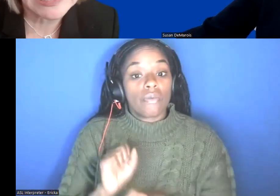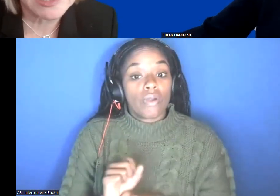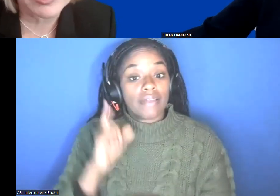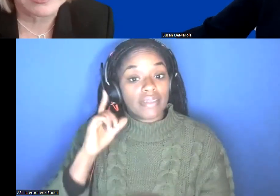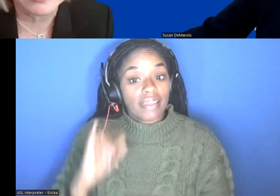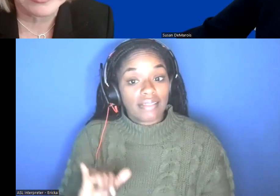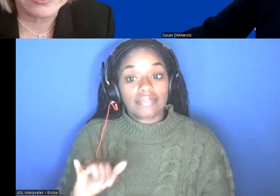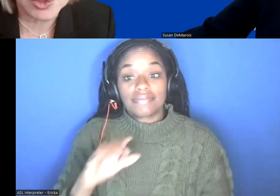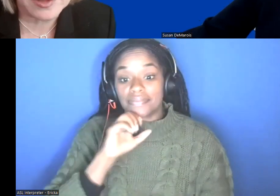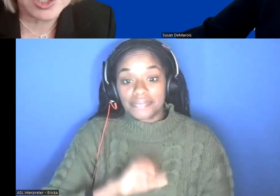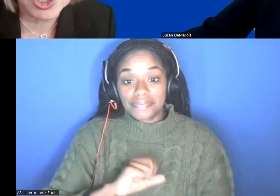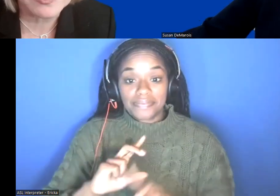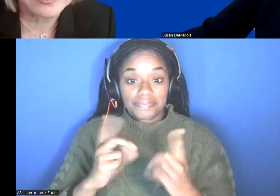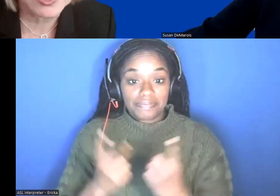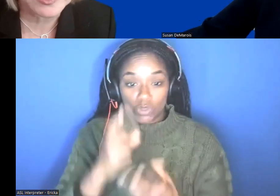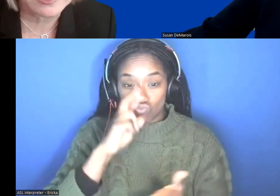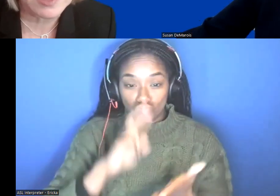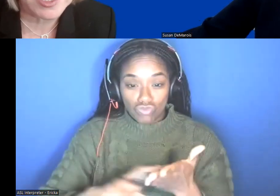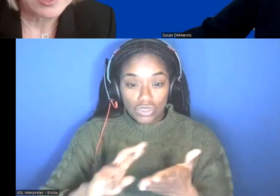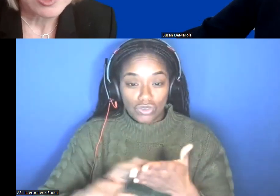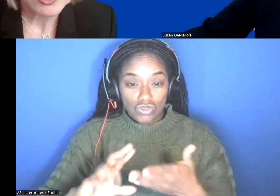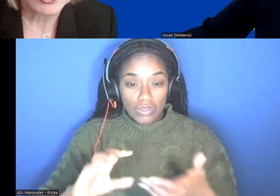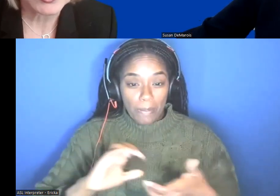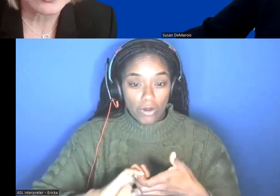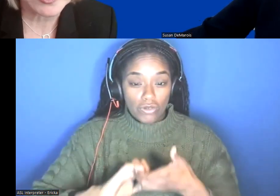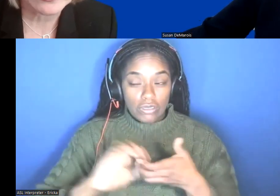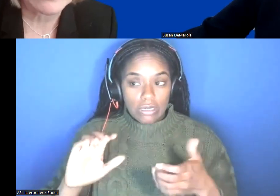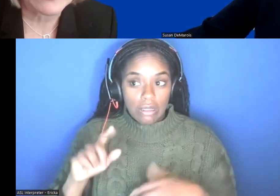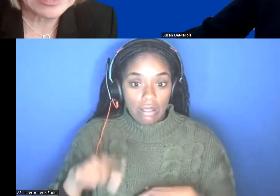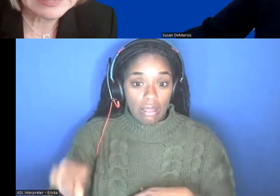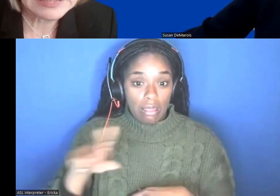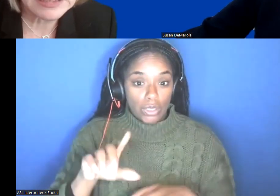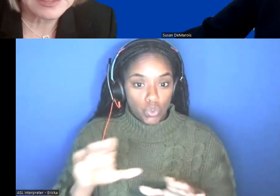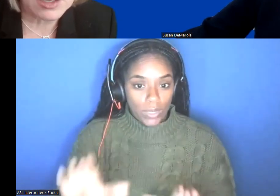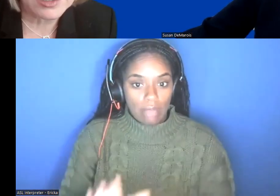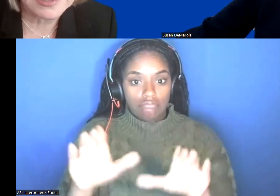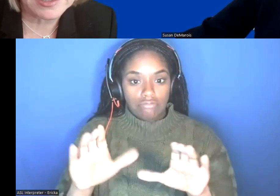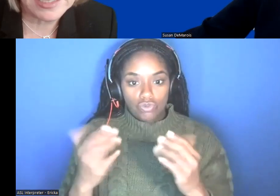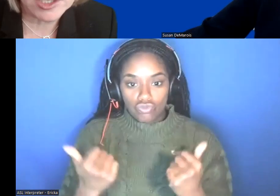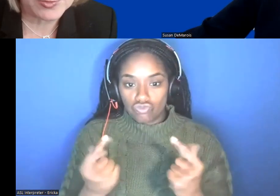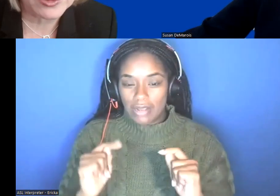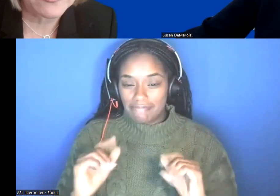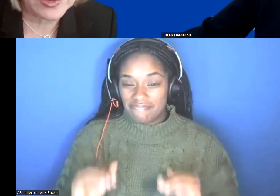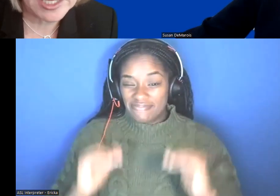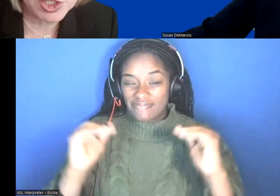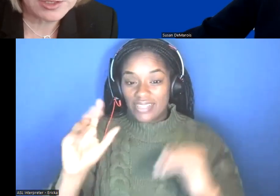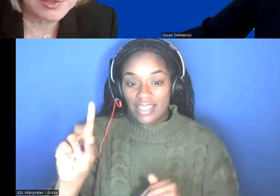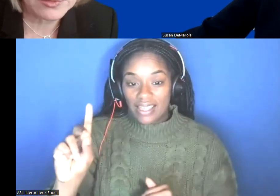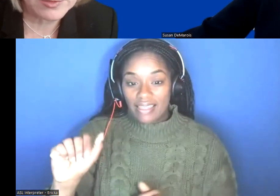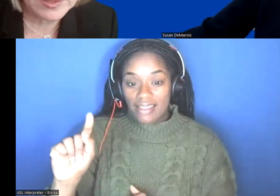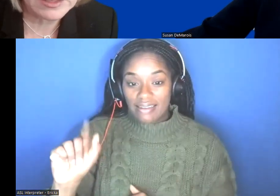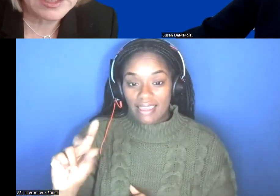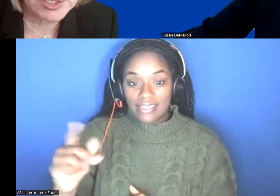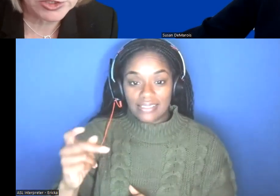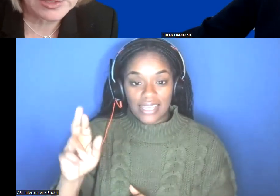Aging and Disability Research Partnership is doing a lot to try to advance our data dashboard for aging so